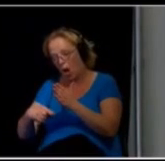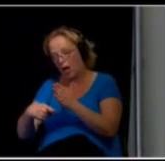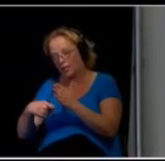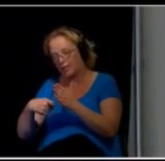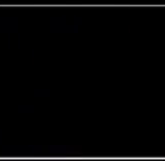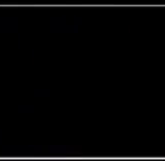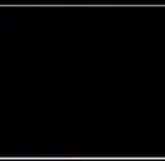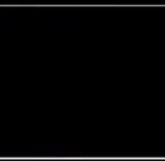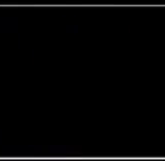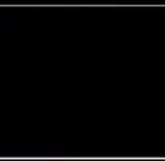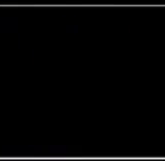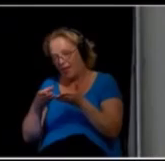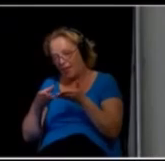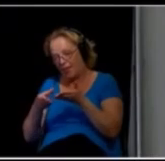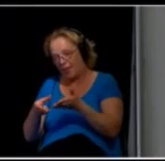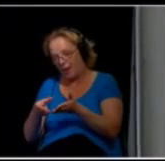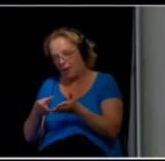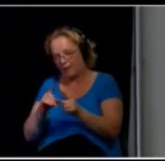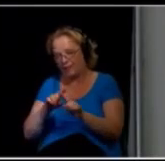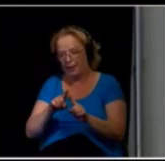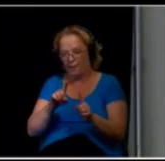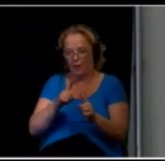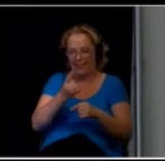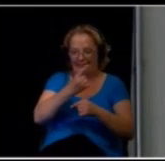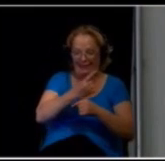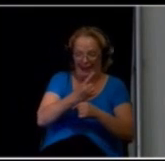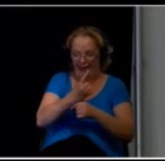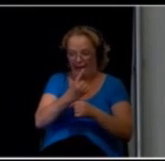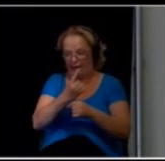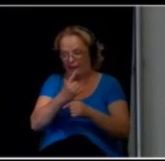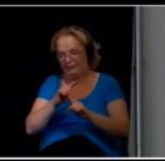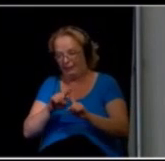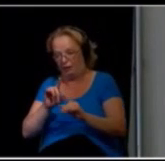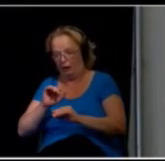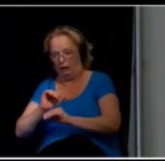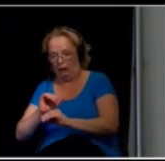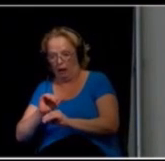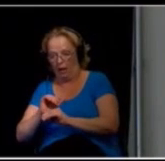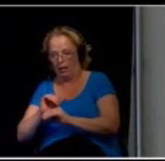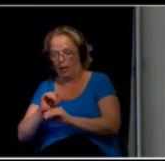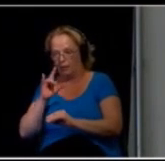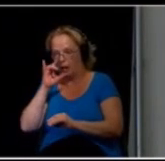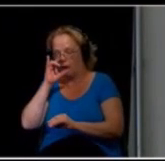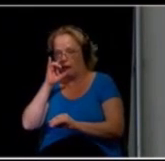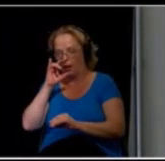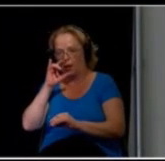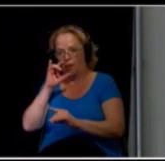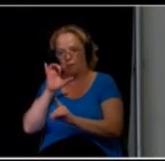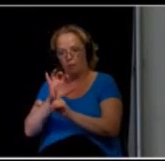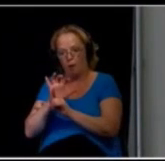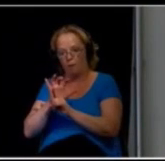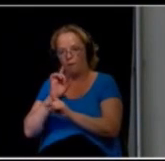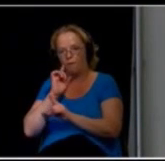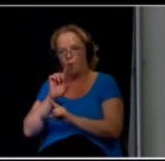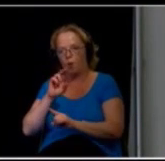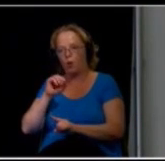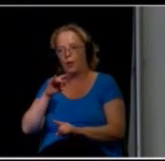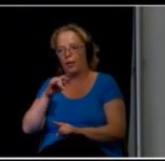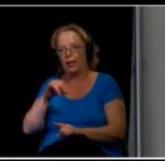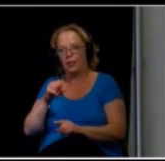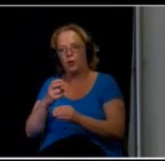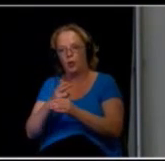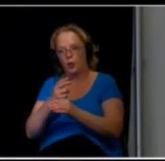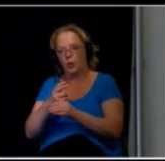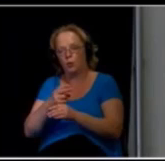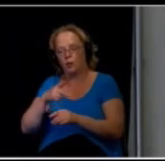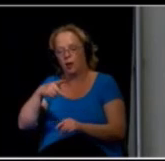there between day and night, for utilities it's quite compelling to use the power pack. And they can look